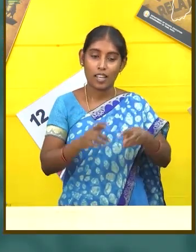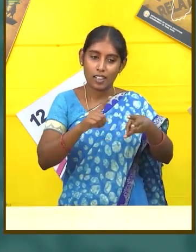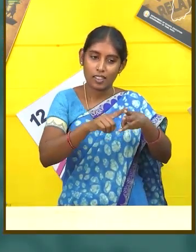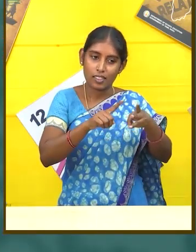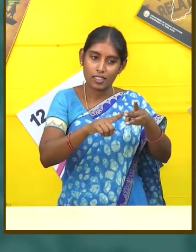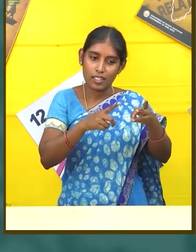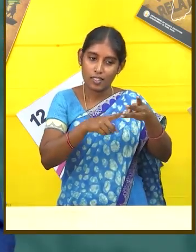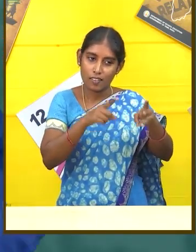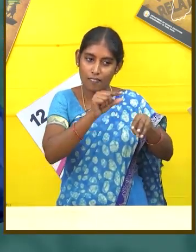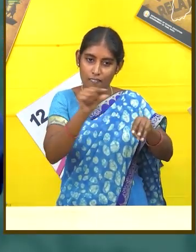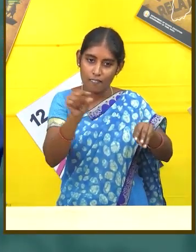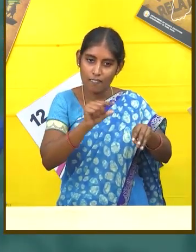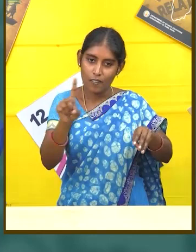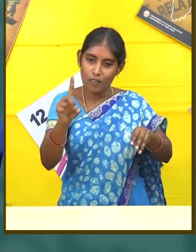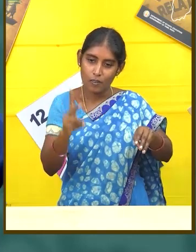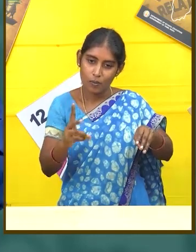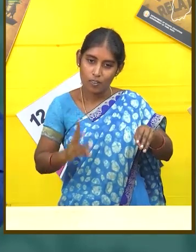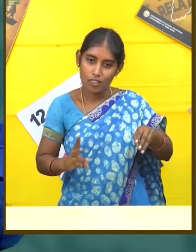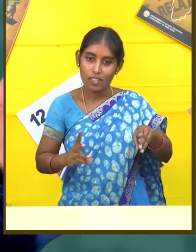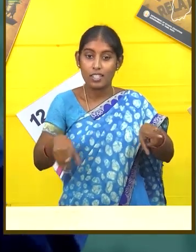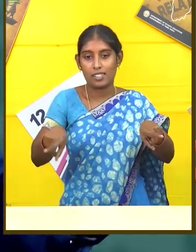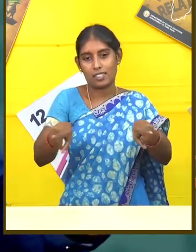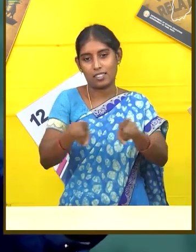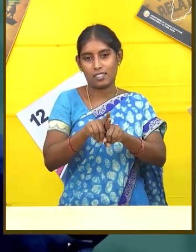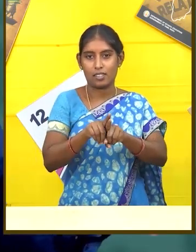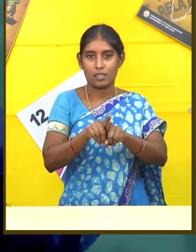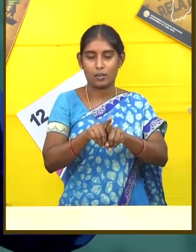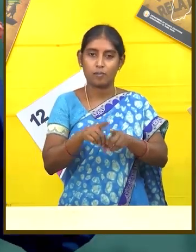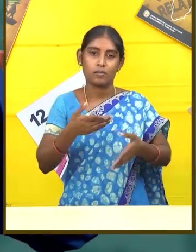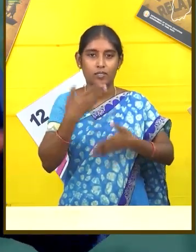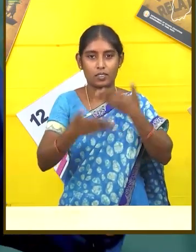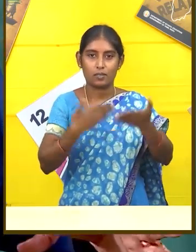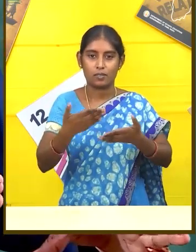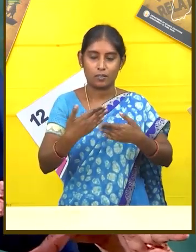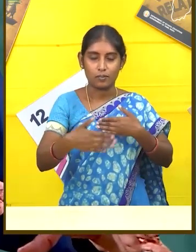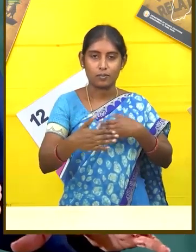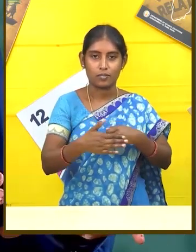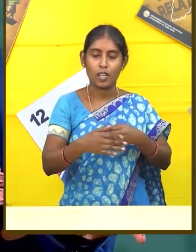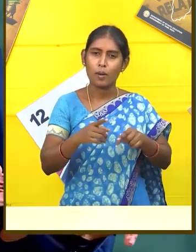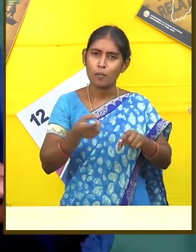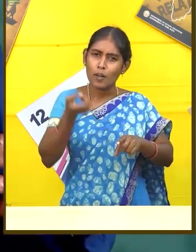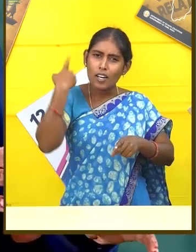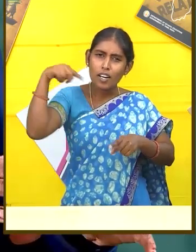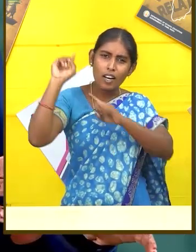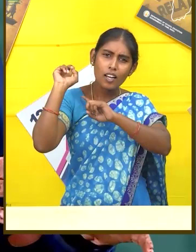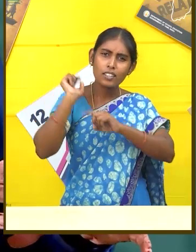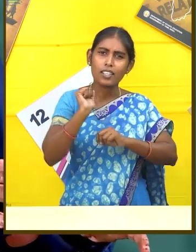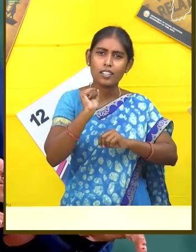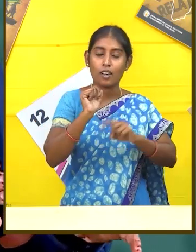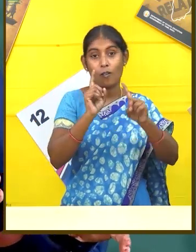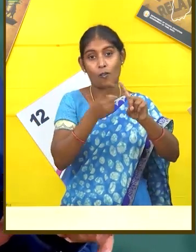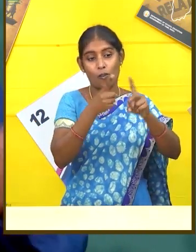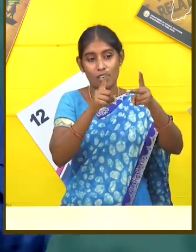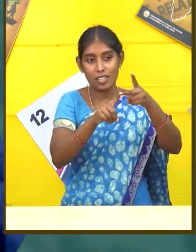variables. In the last episode, I clearly explained about what is the difference between the two equations with two